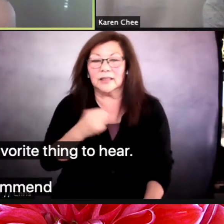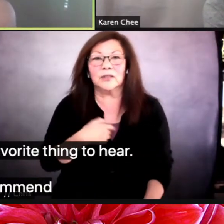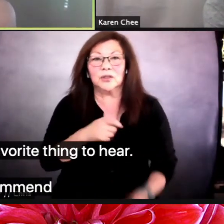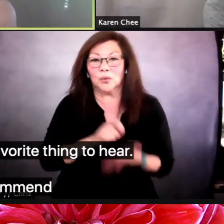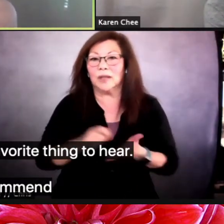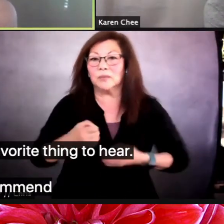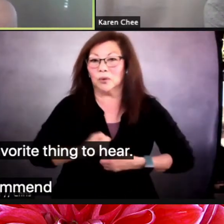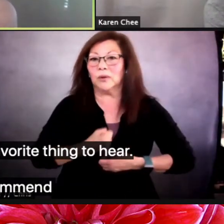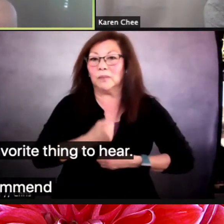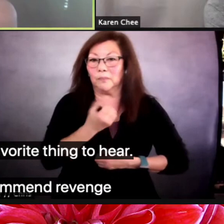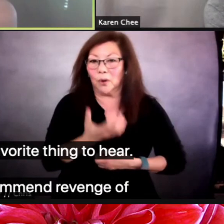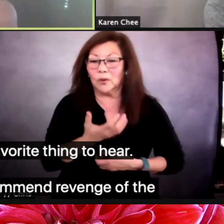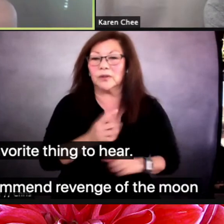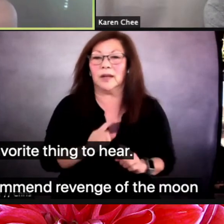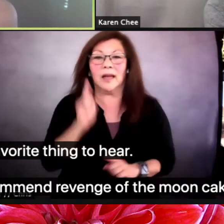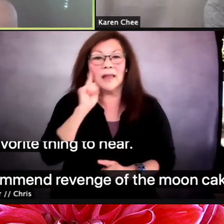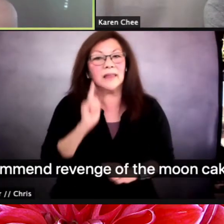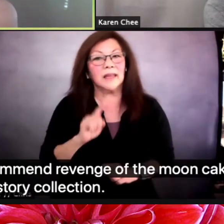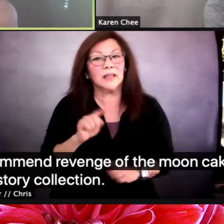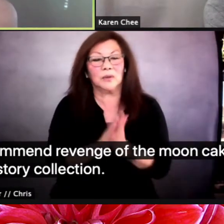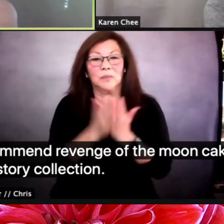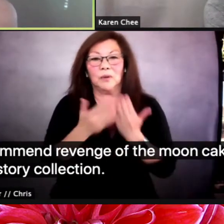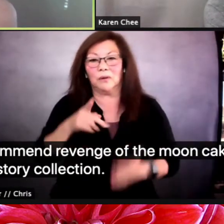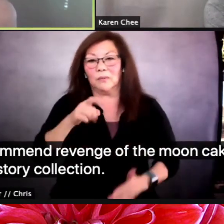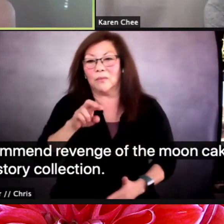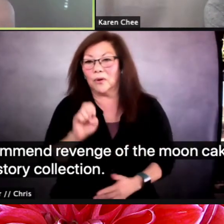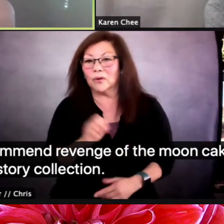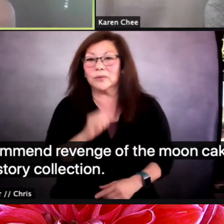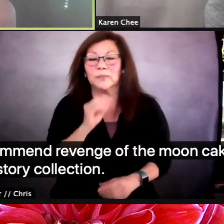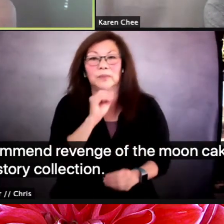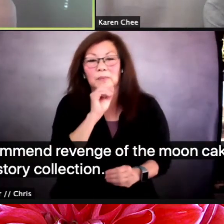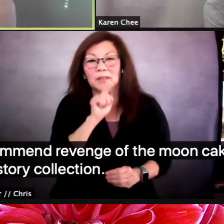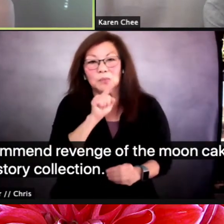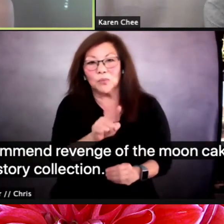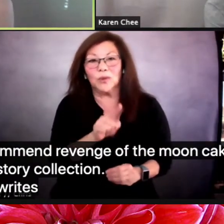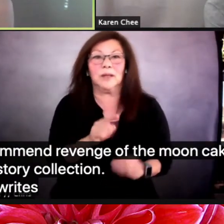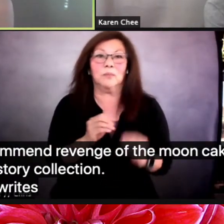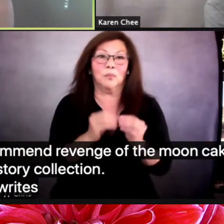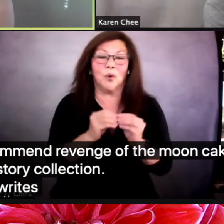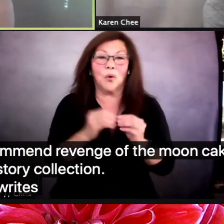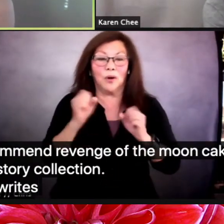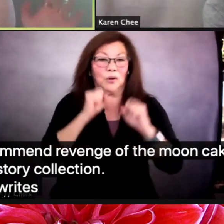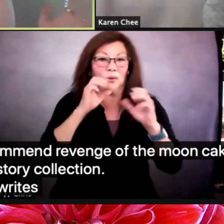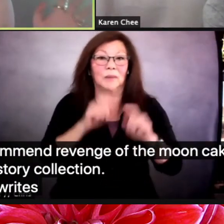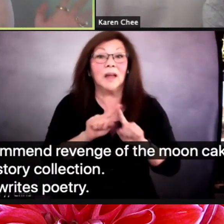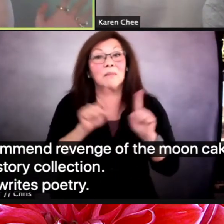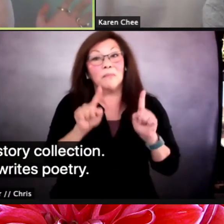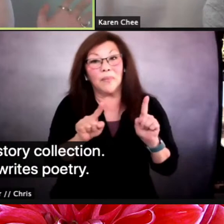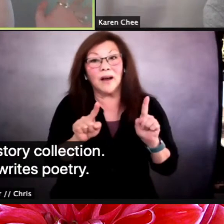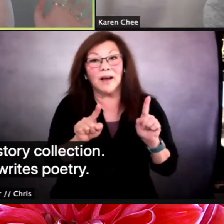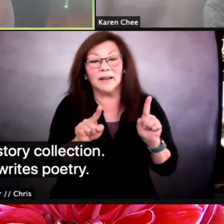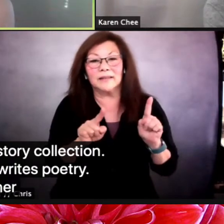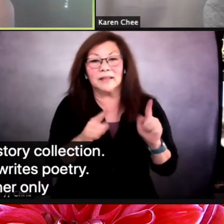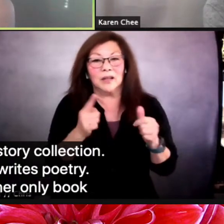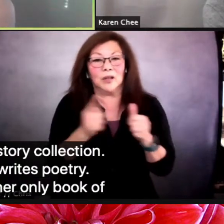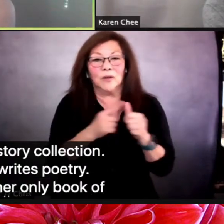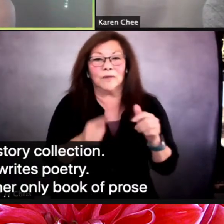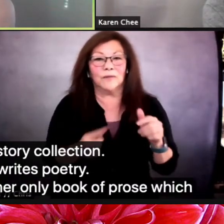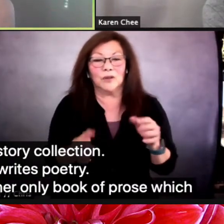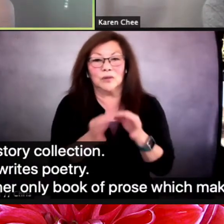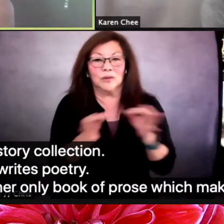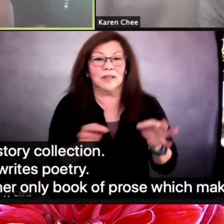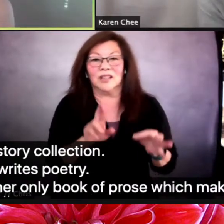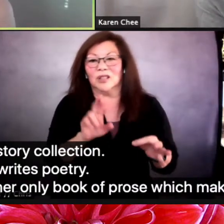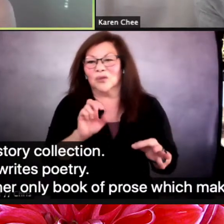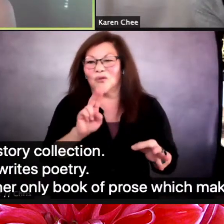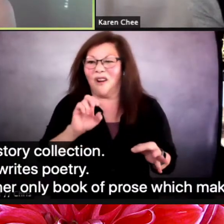her only book of prose, which just makes it even more incredible. But it's just this, the first word that comes to mind, it's raunchy.